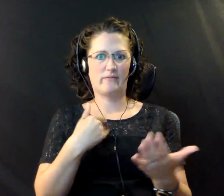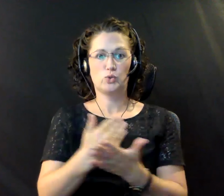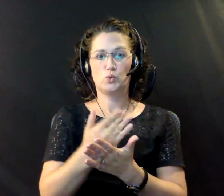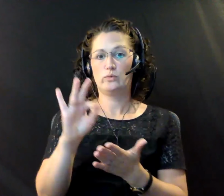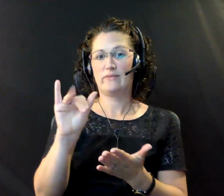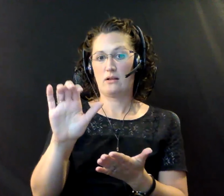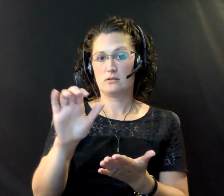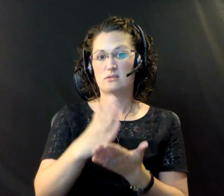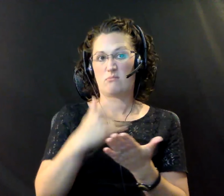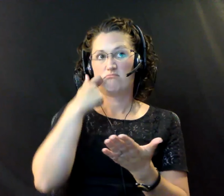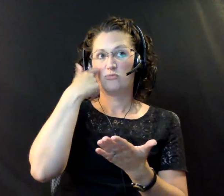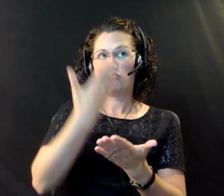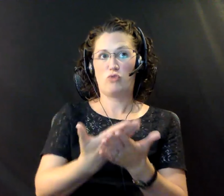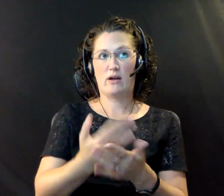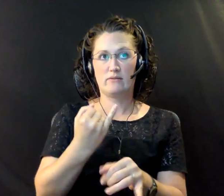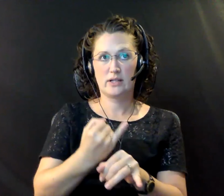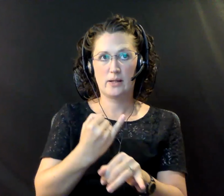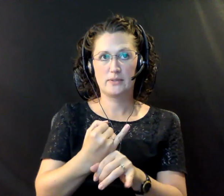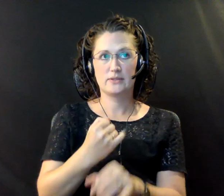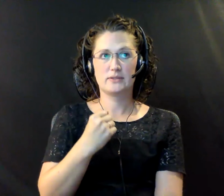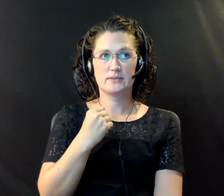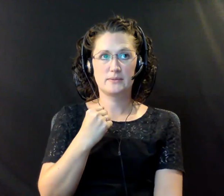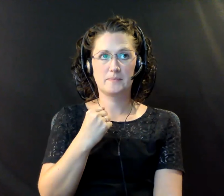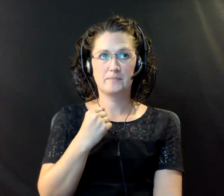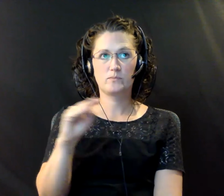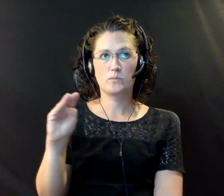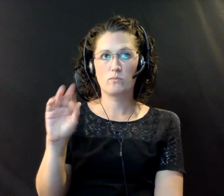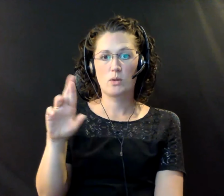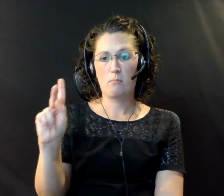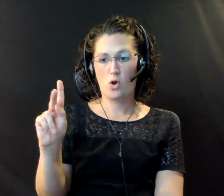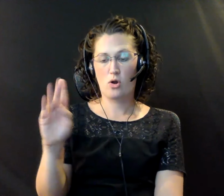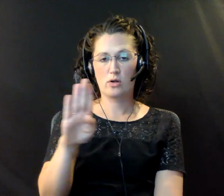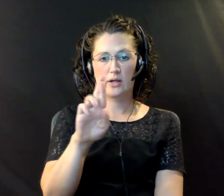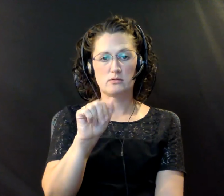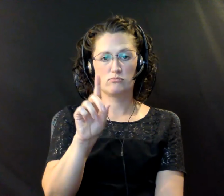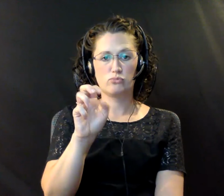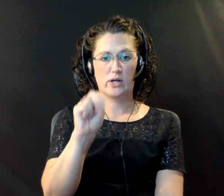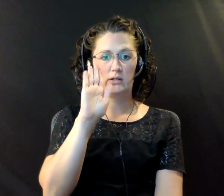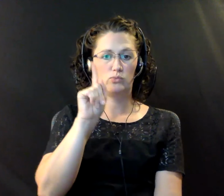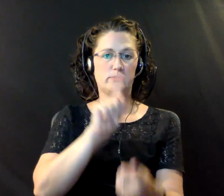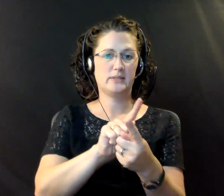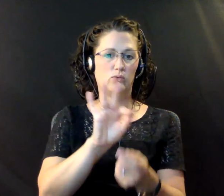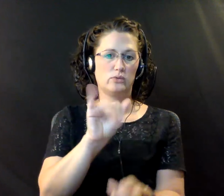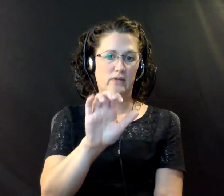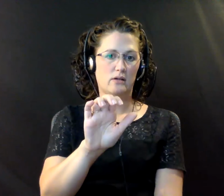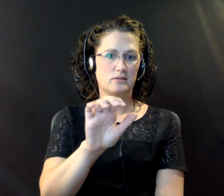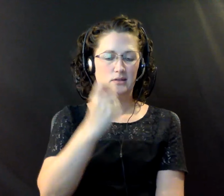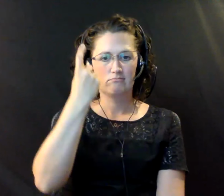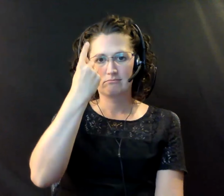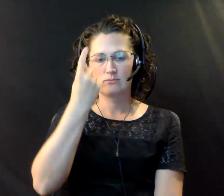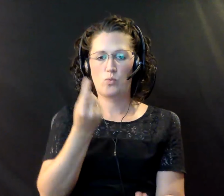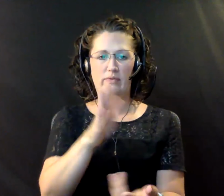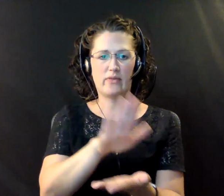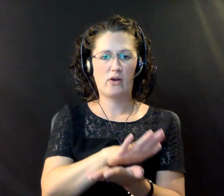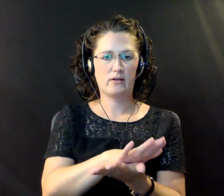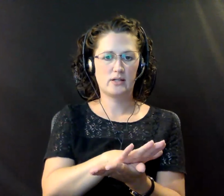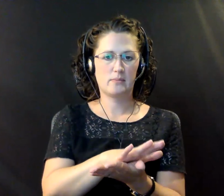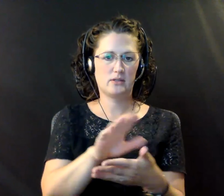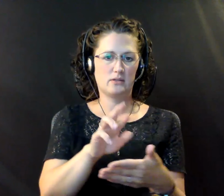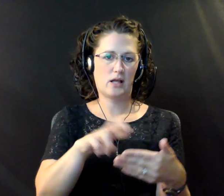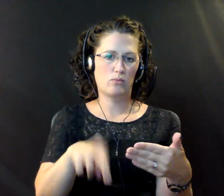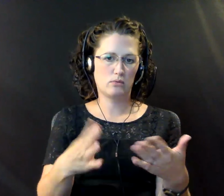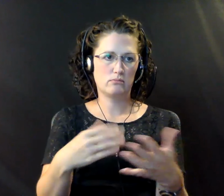campus. So Mark and Brandon are meeting with those faculty, understanding what their academic outcomes are